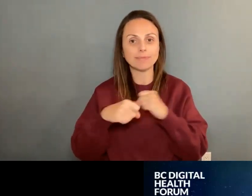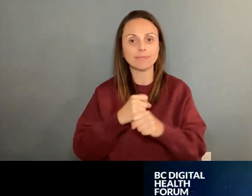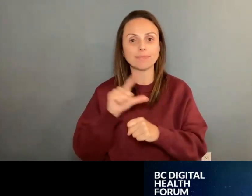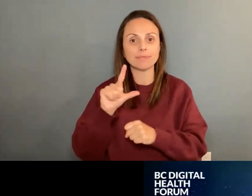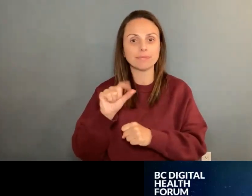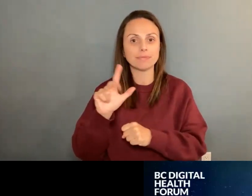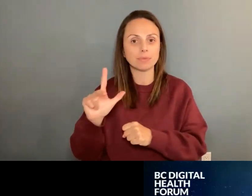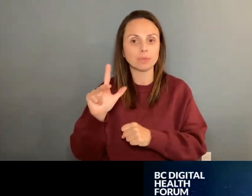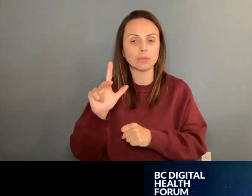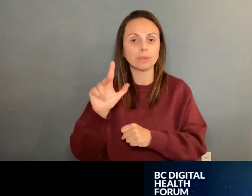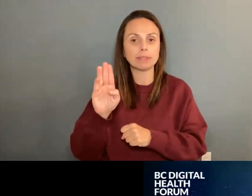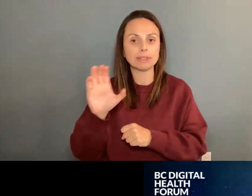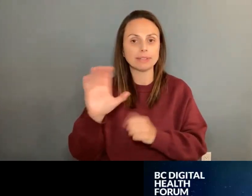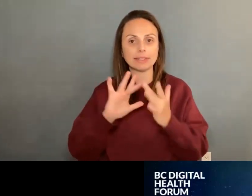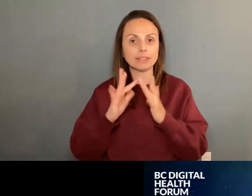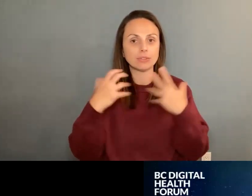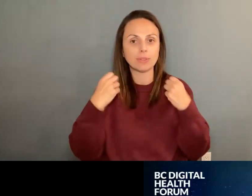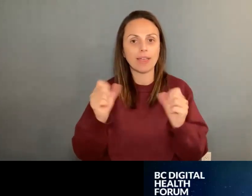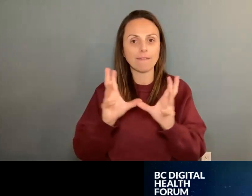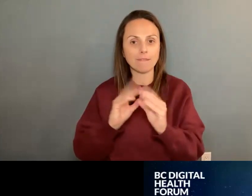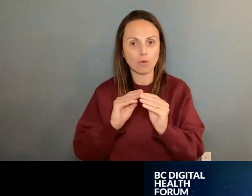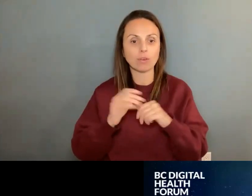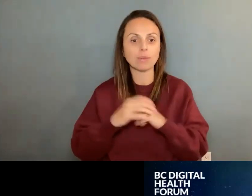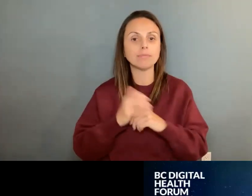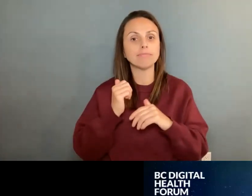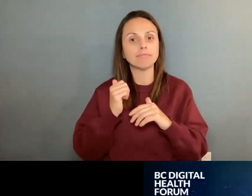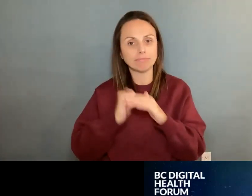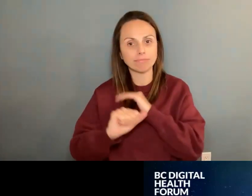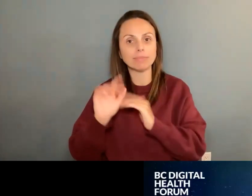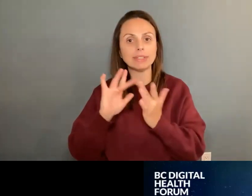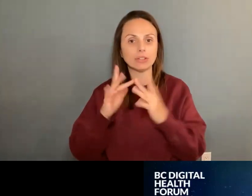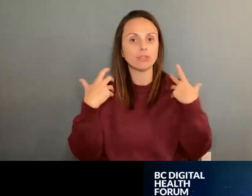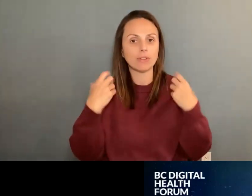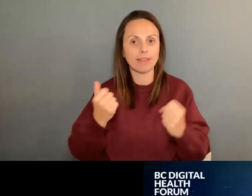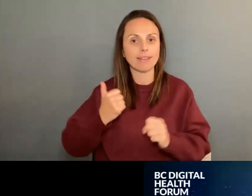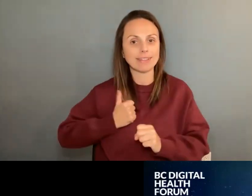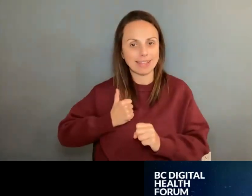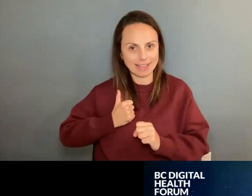2023 BC Digital Health Forum, inspired by Digital Health Canada.